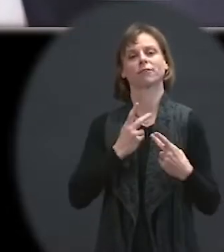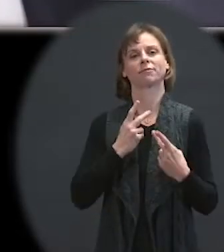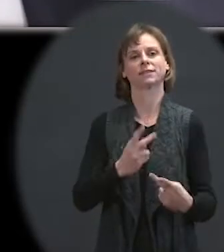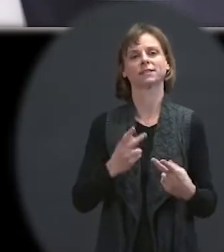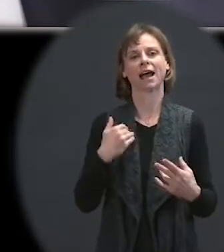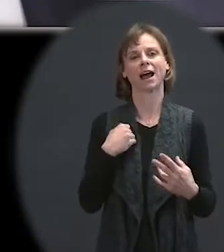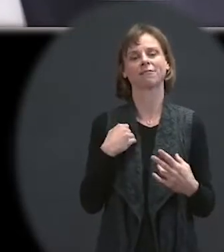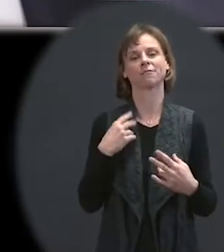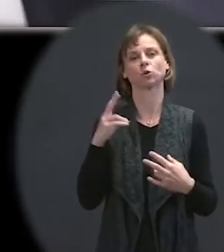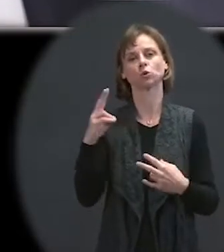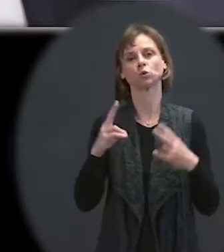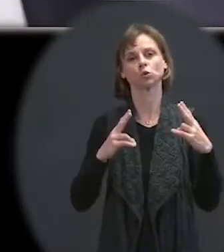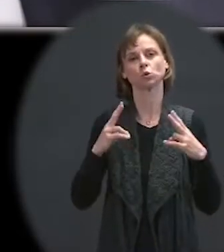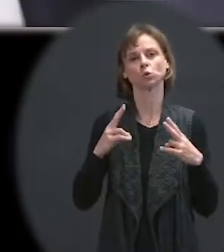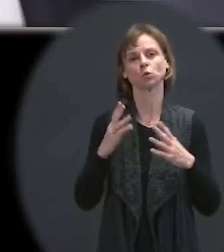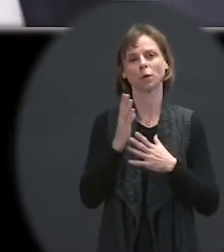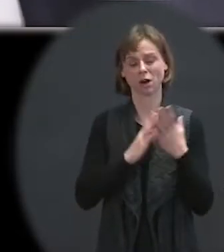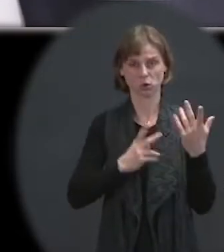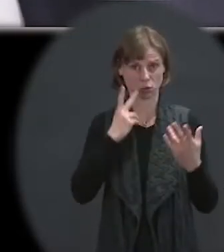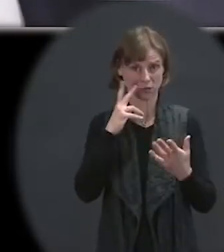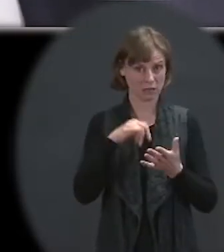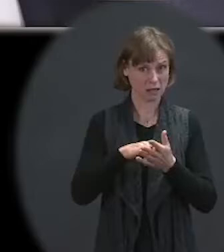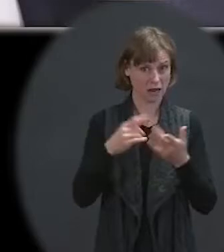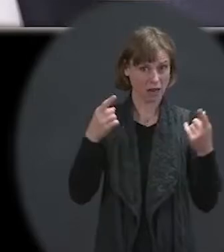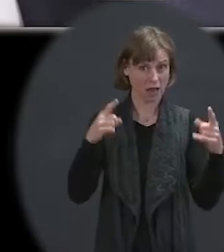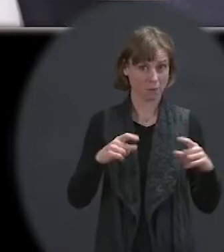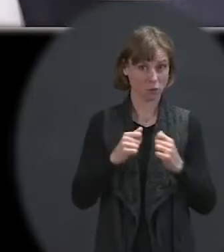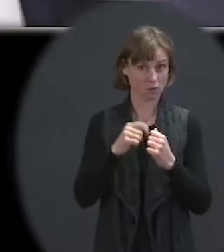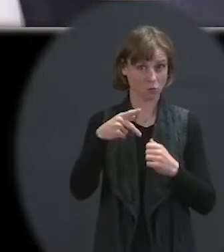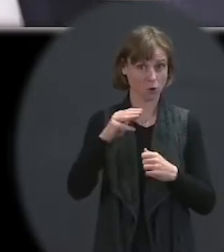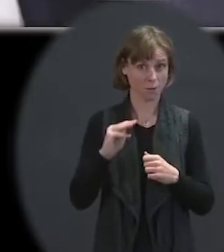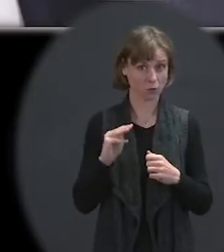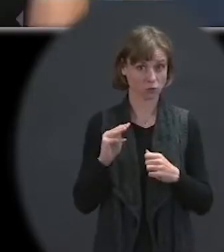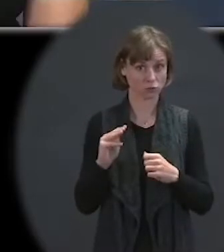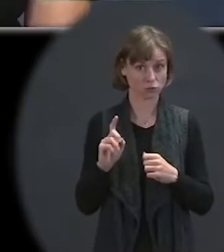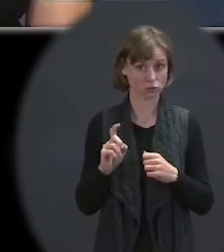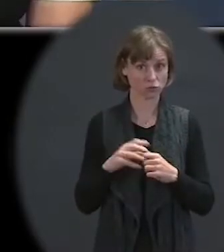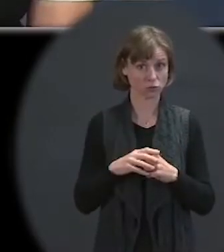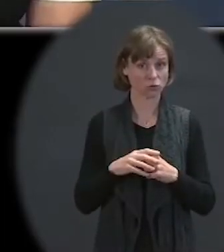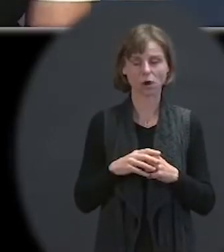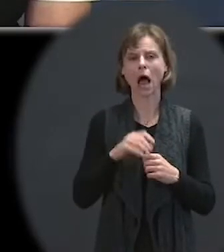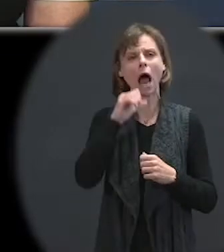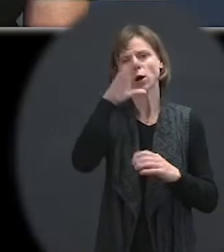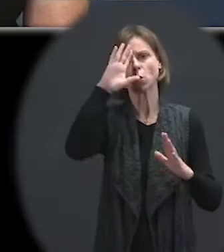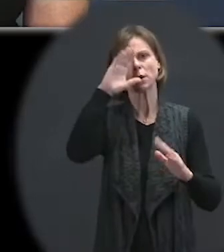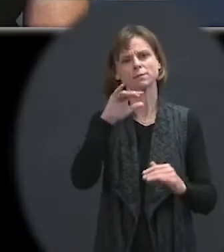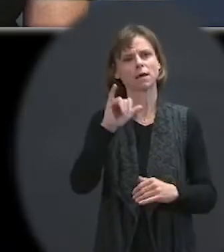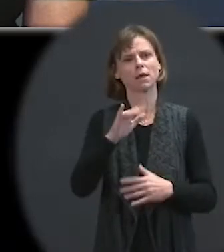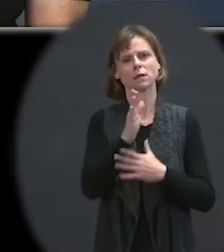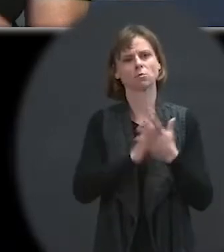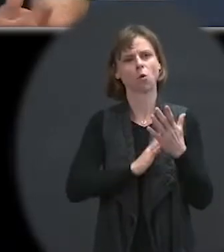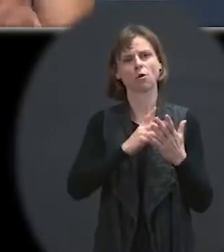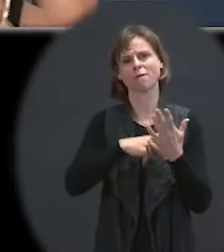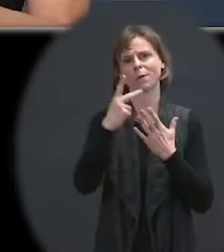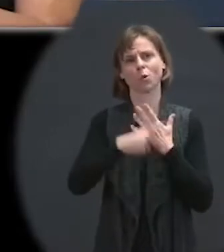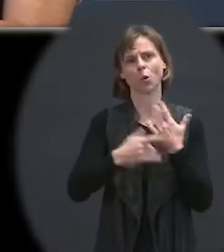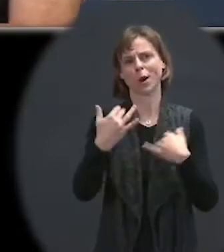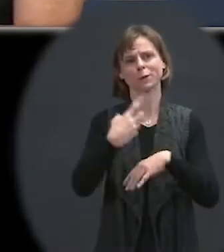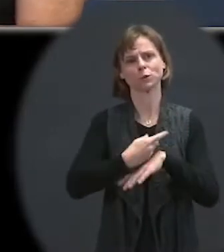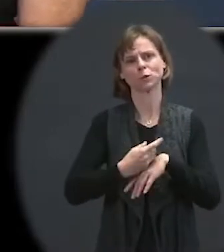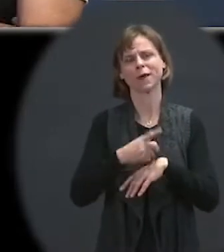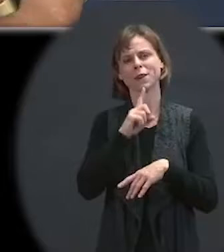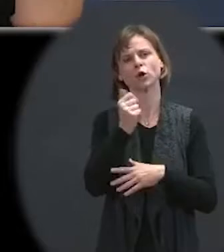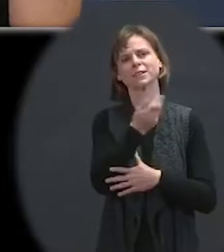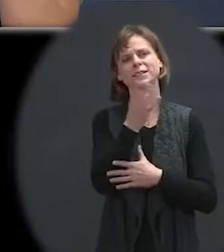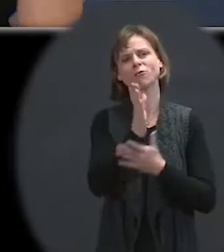for the questions. So are we going to see that later this afternoon with Prime Minister Trudeau? I don't expect that's going to be part of the program today. Obviously, there are several components,